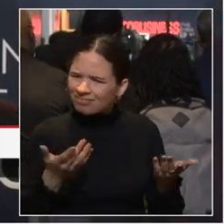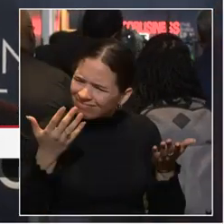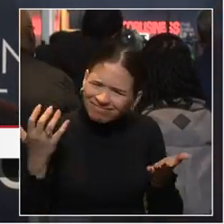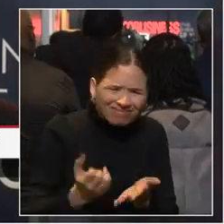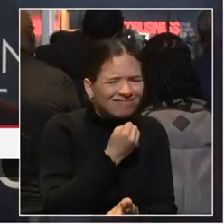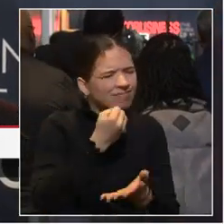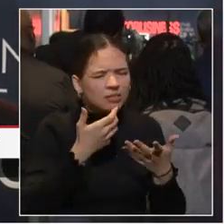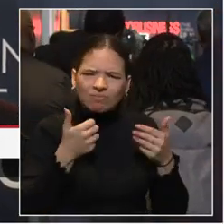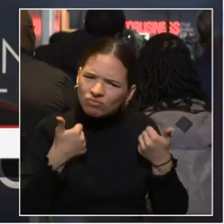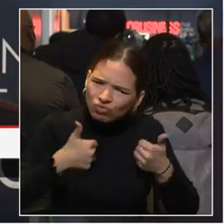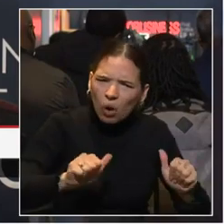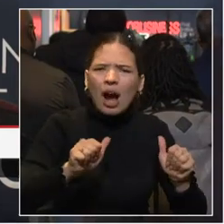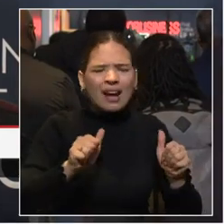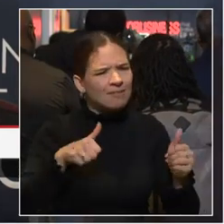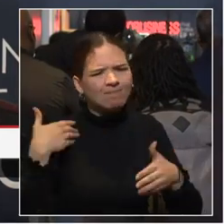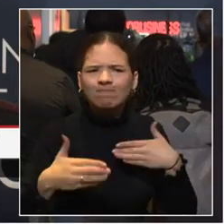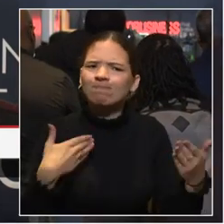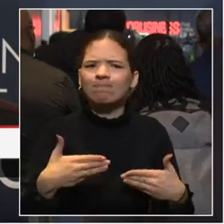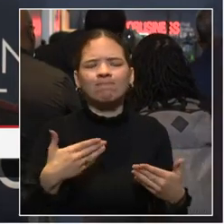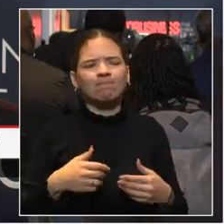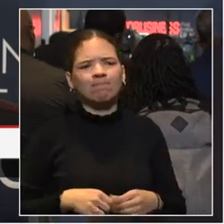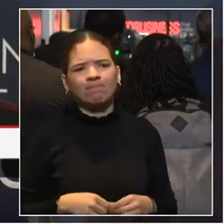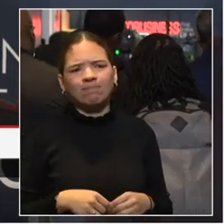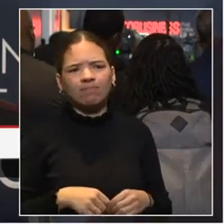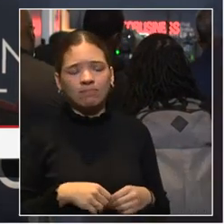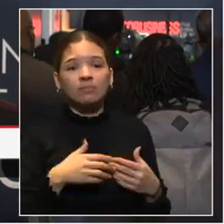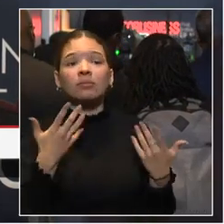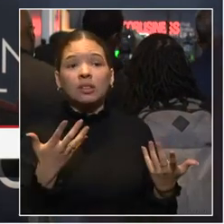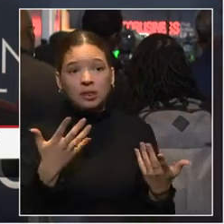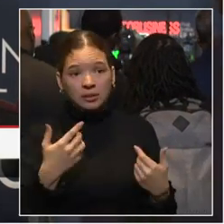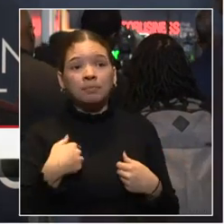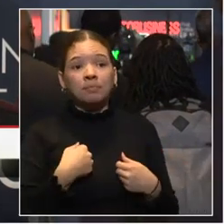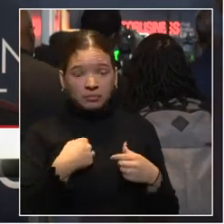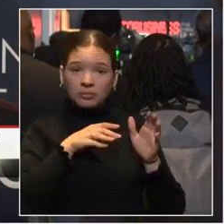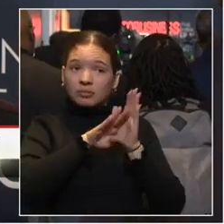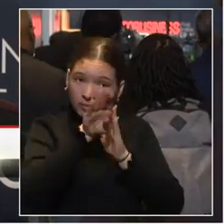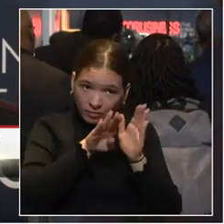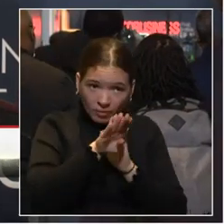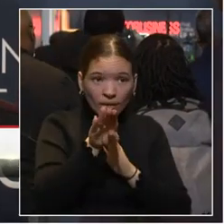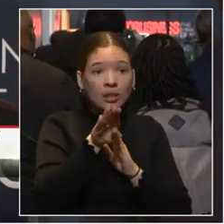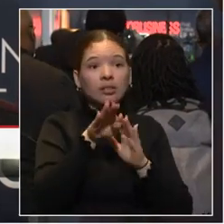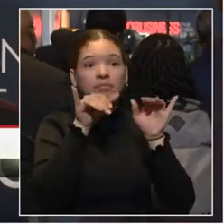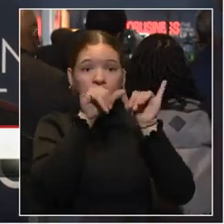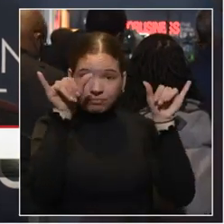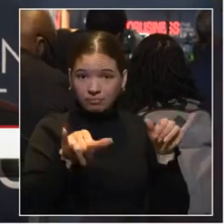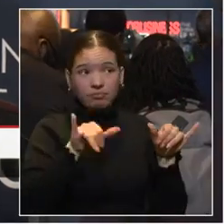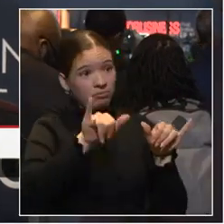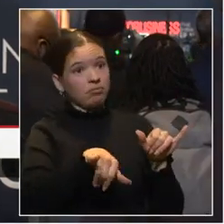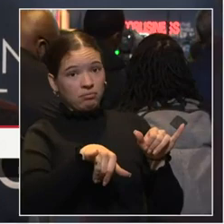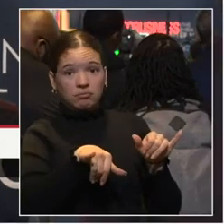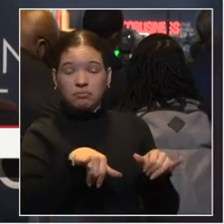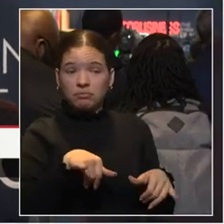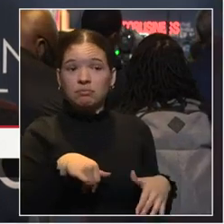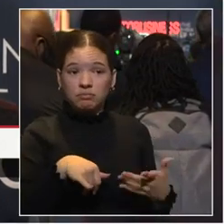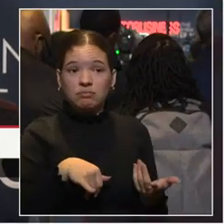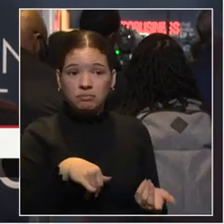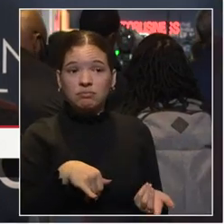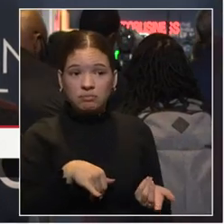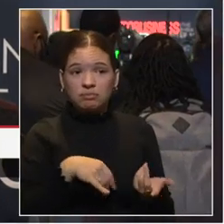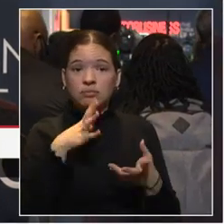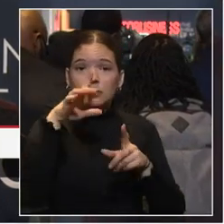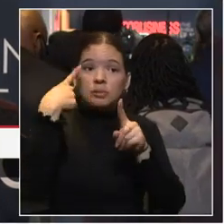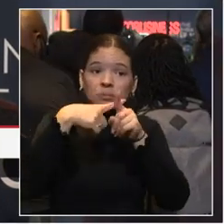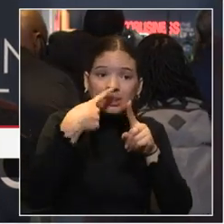is building a self-sufficient ecosystem to impact humanities positively, and so we're going